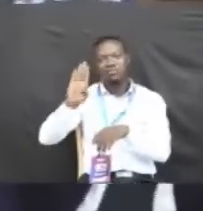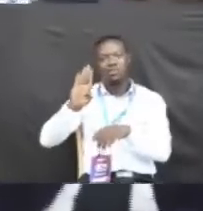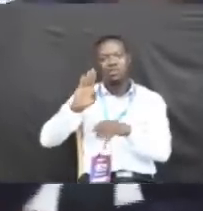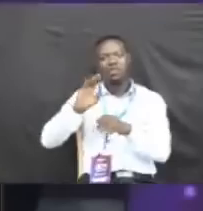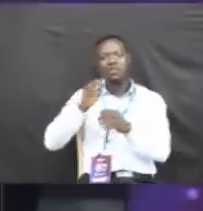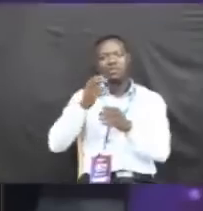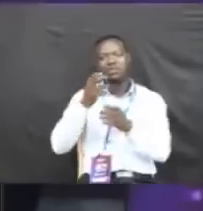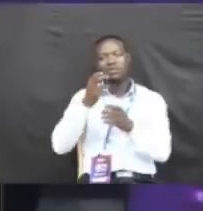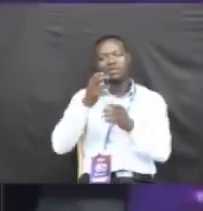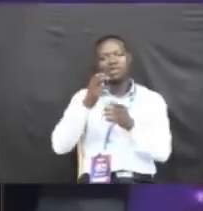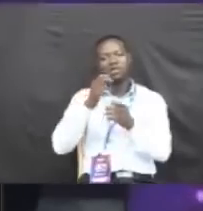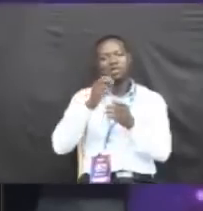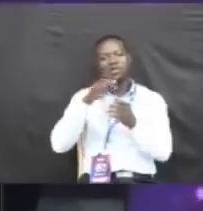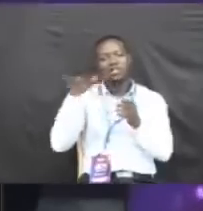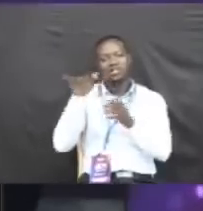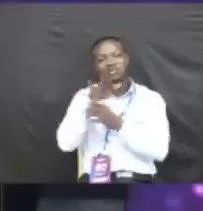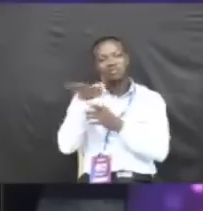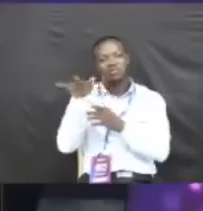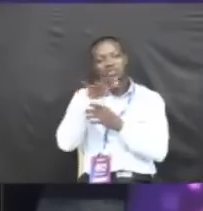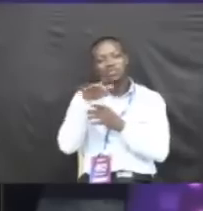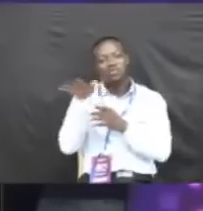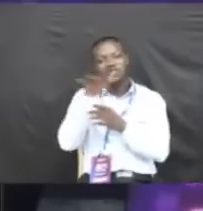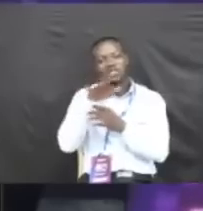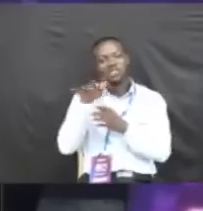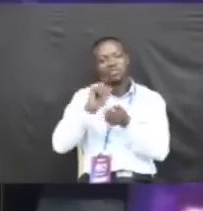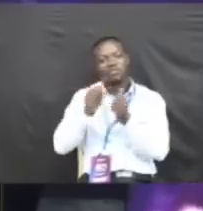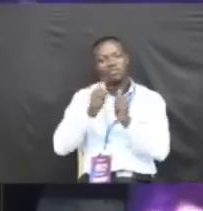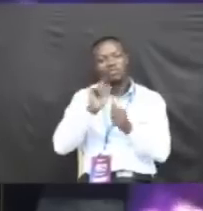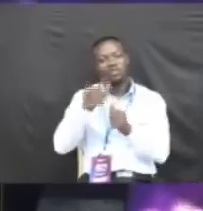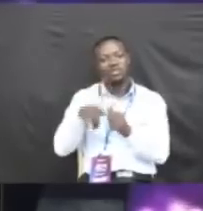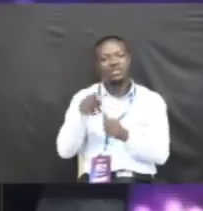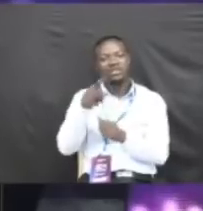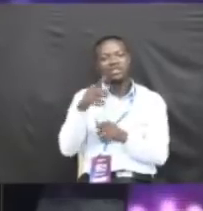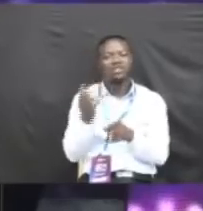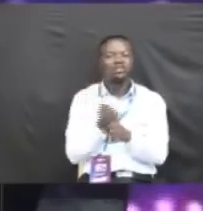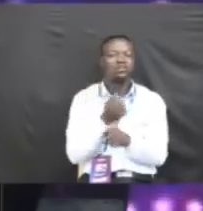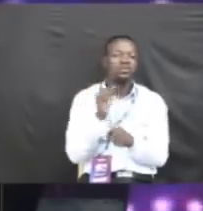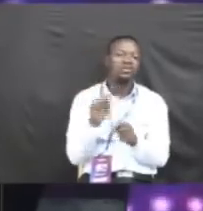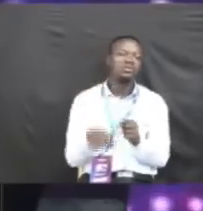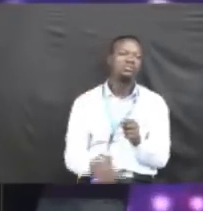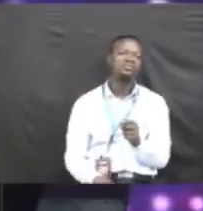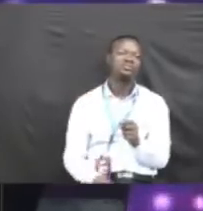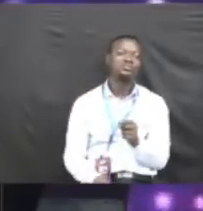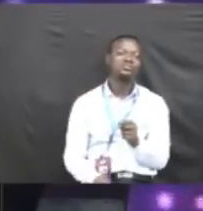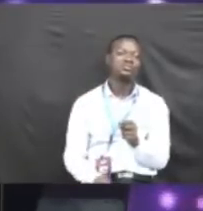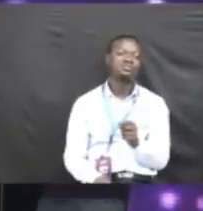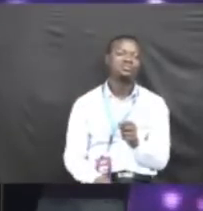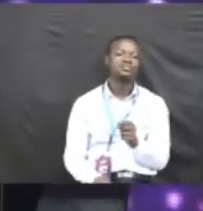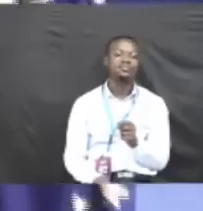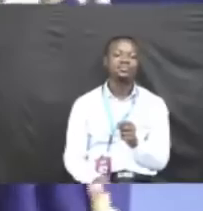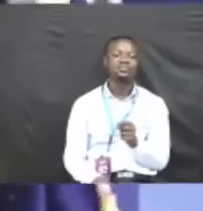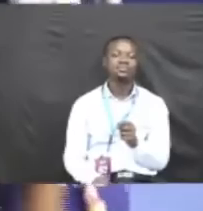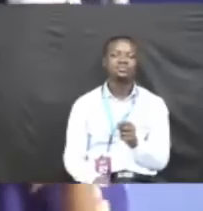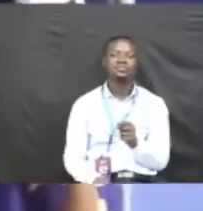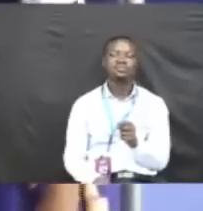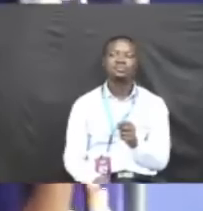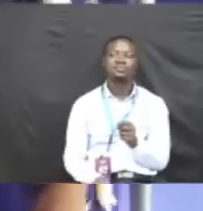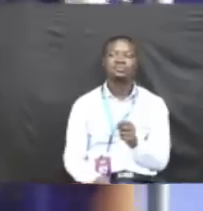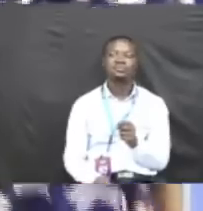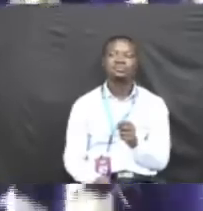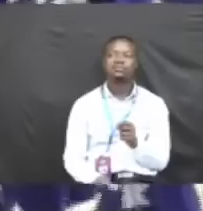5 organized by compass plus and Canadianbased pathway of life foundation.